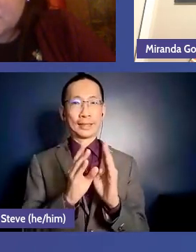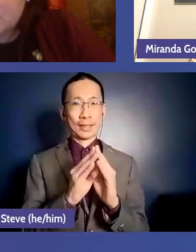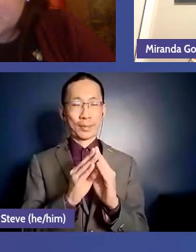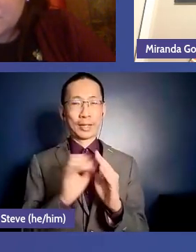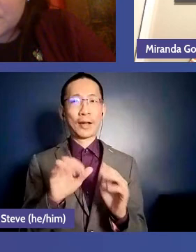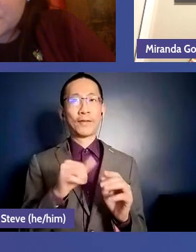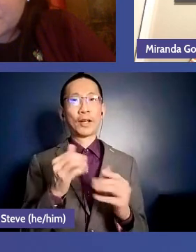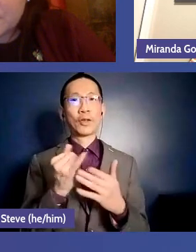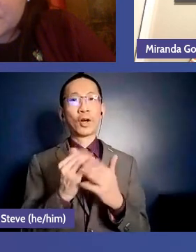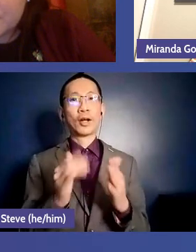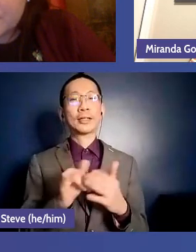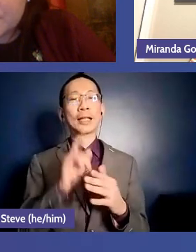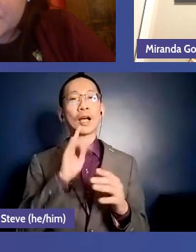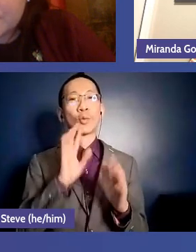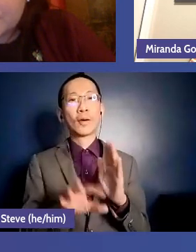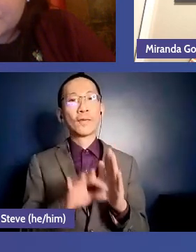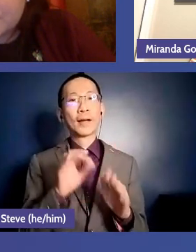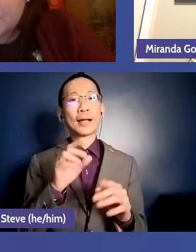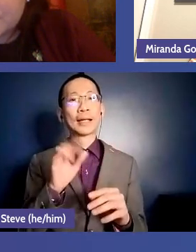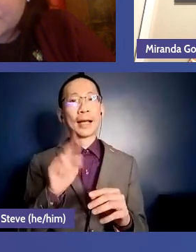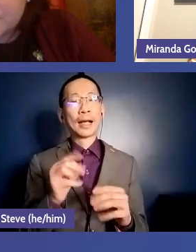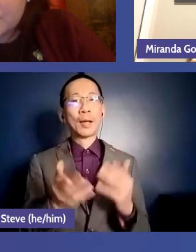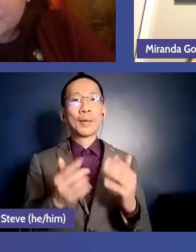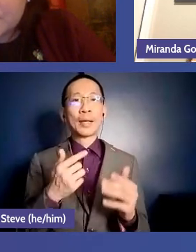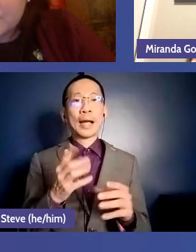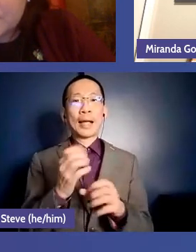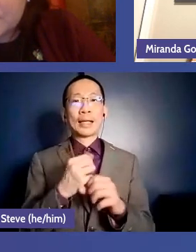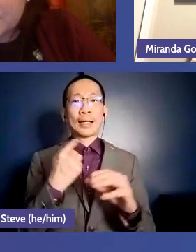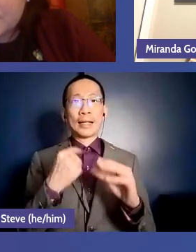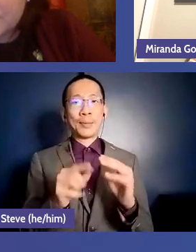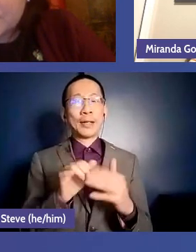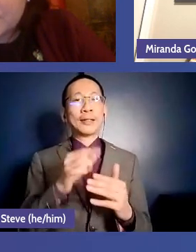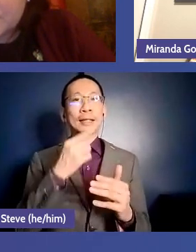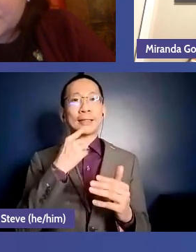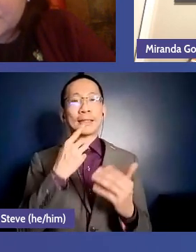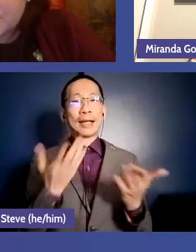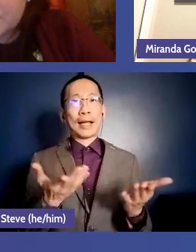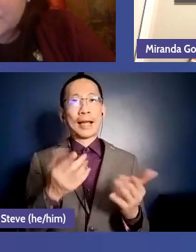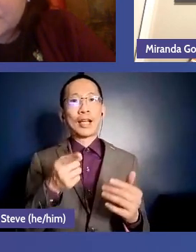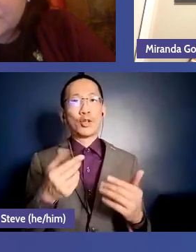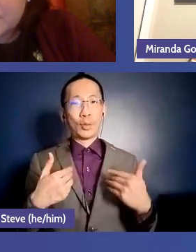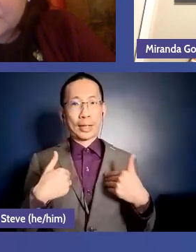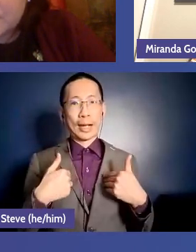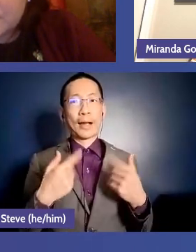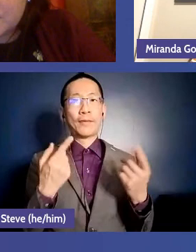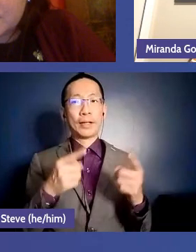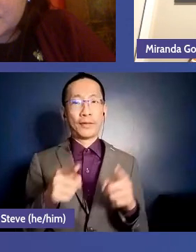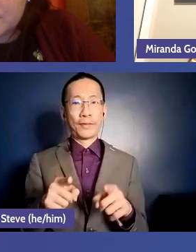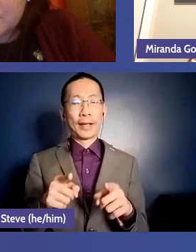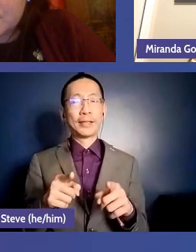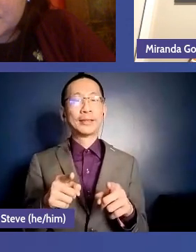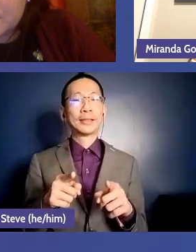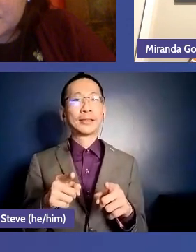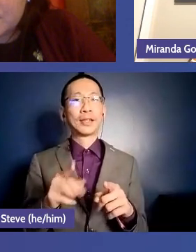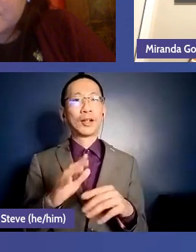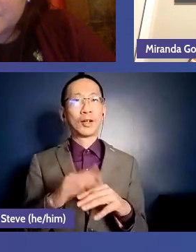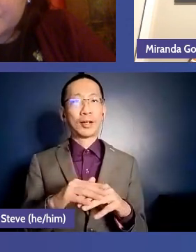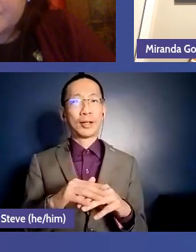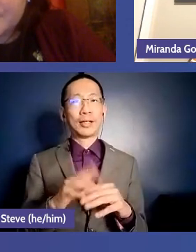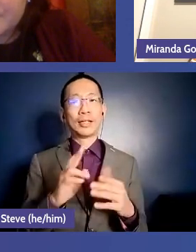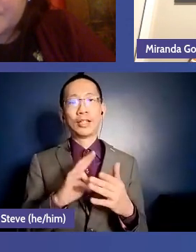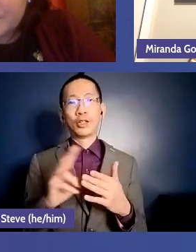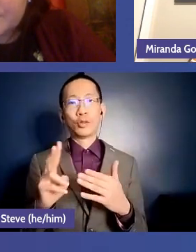other artists that were finding it out. And maybe I received an email that said, hey, there is an event happening in